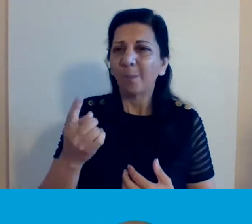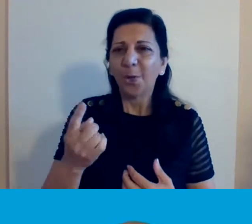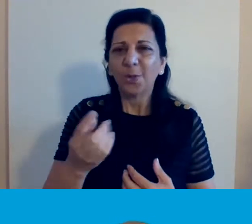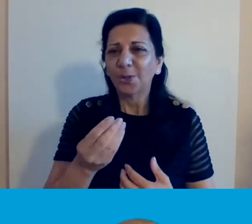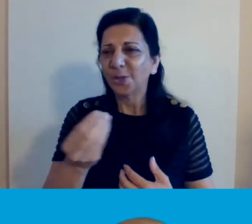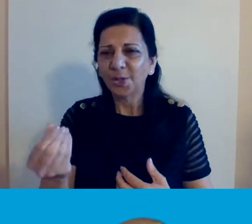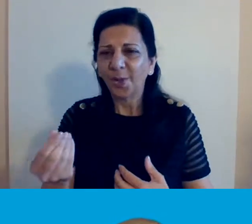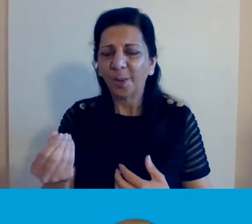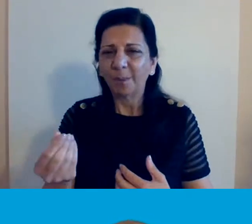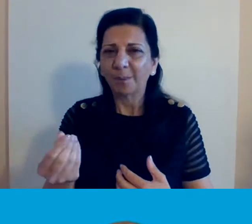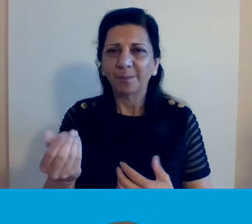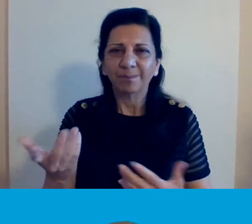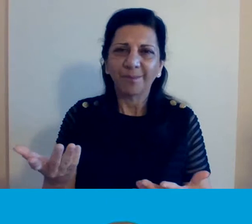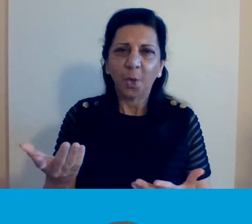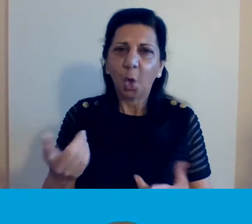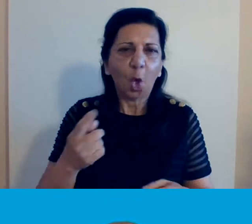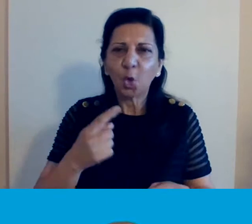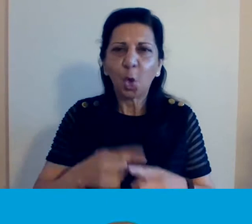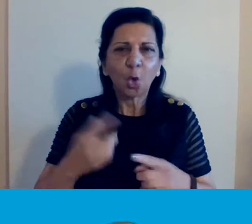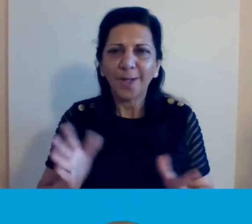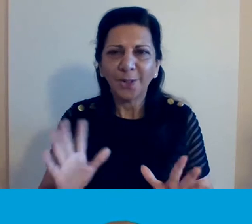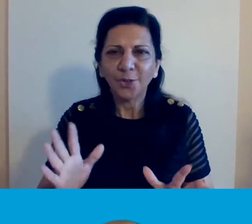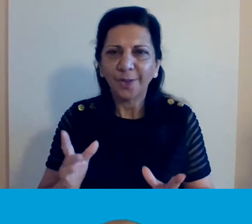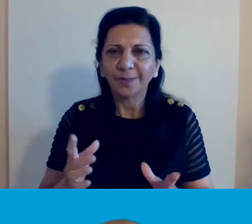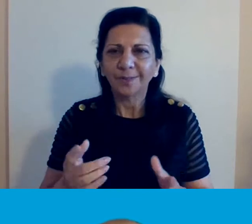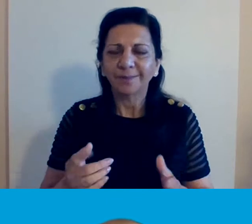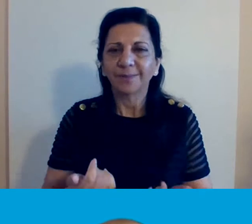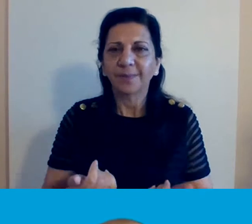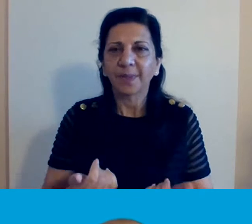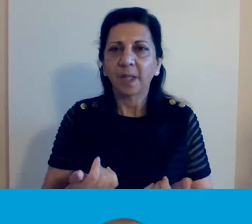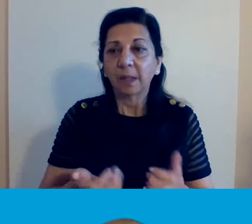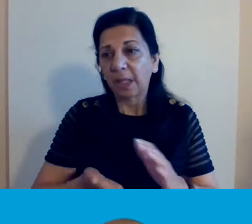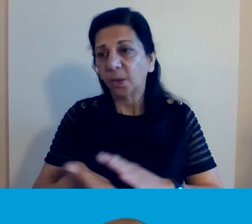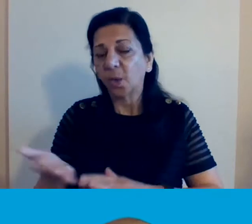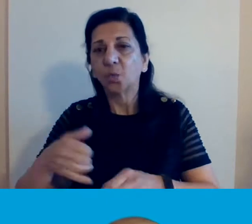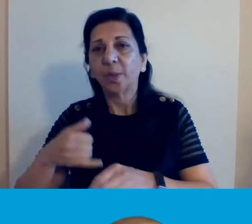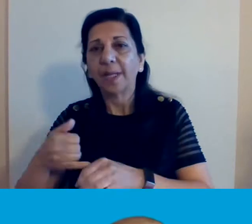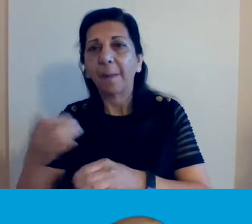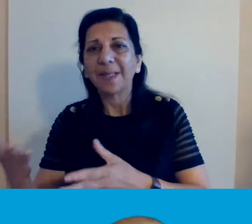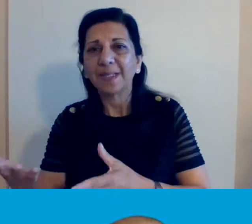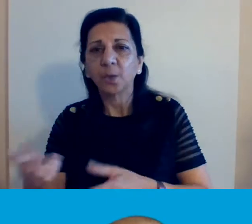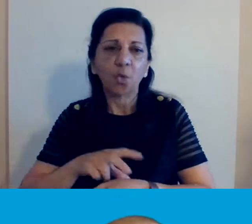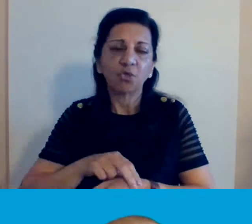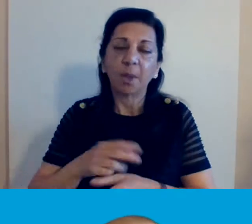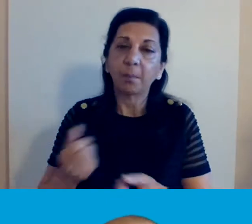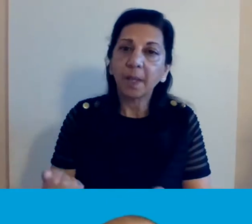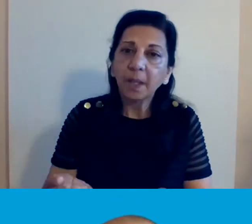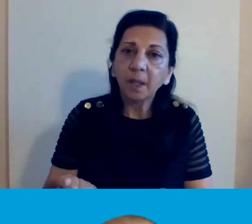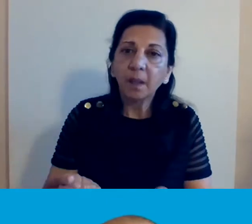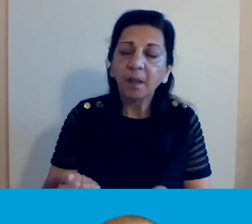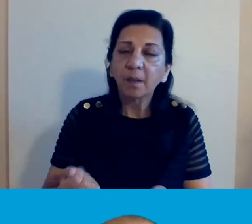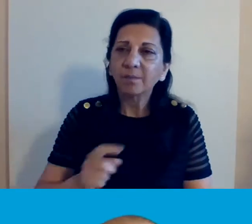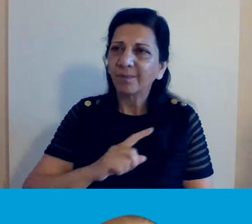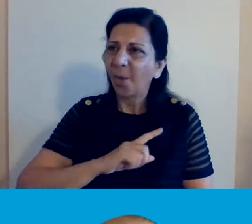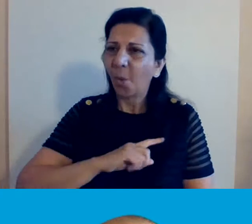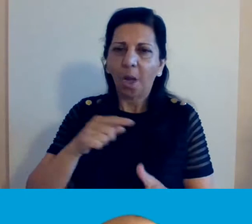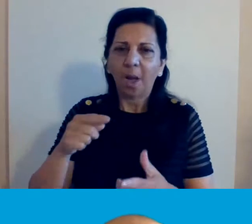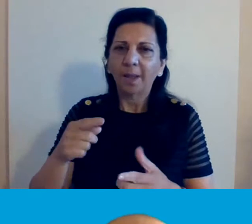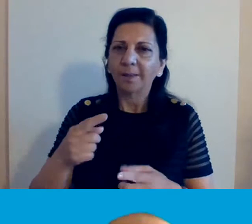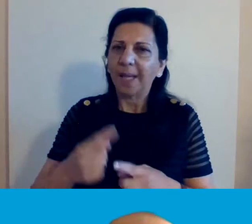been dealt with a pharmacy or whatever, could that not be left to take its natural